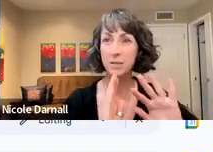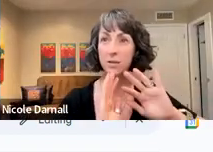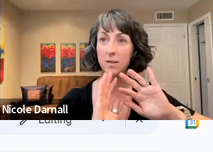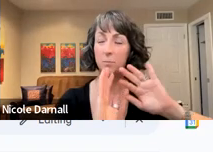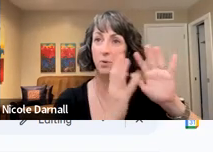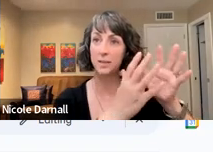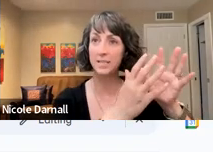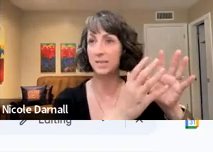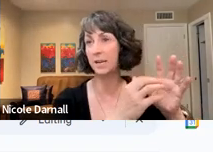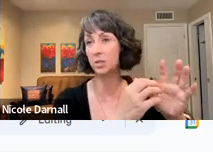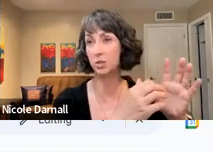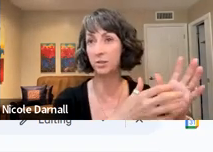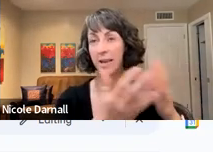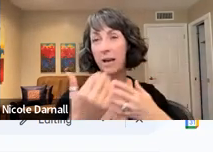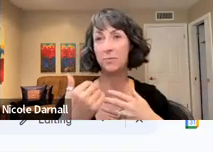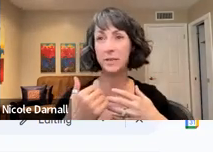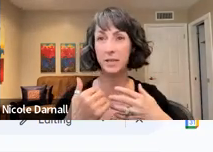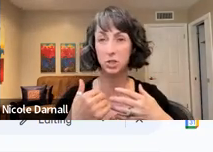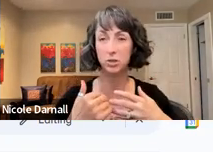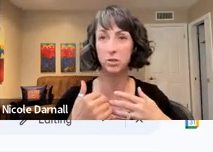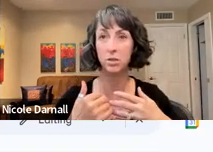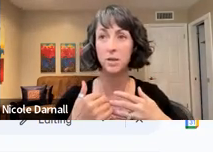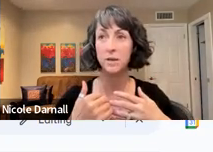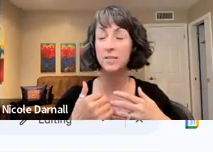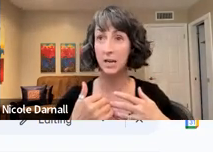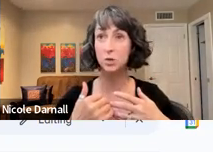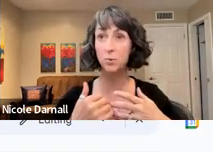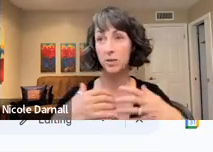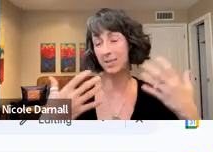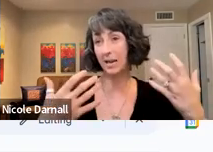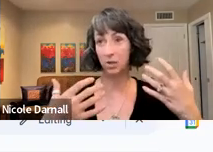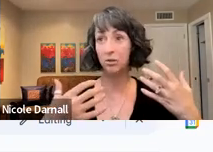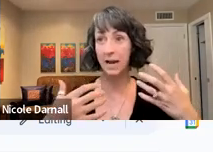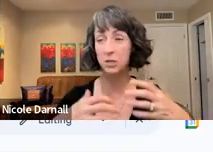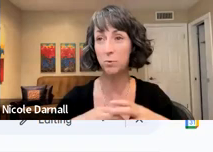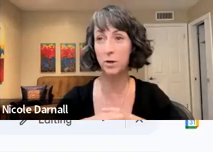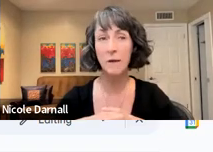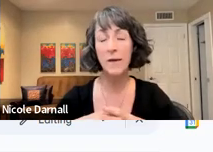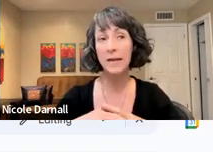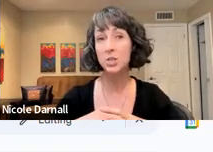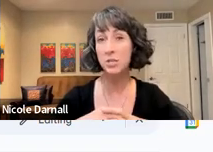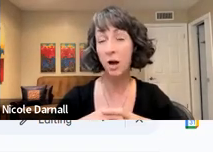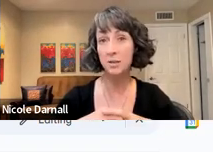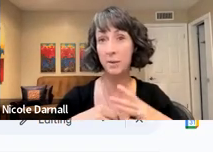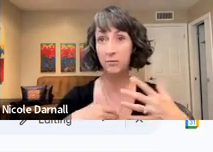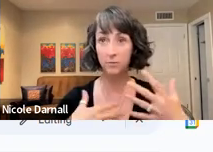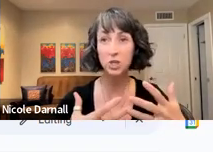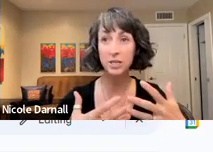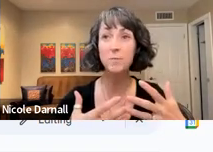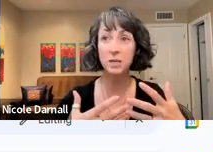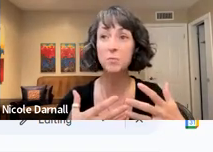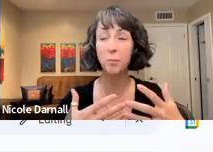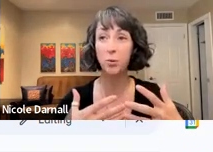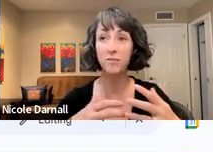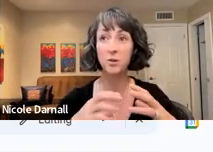think they broadcast it externally. They have like an internal dashboard, a Tableau dashboard. And she talked about, from a